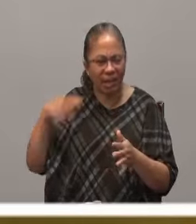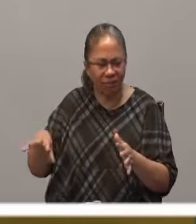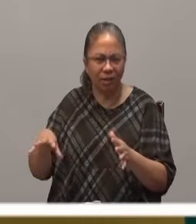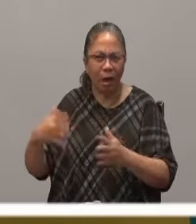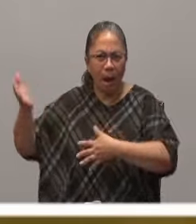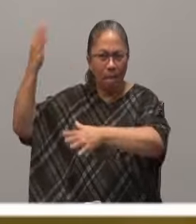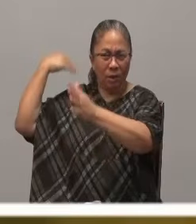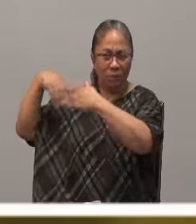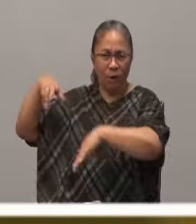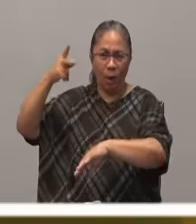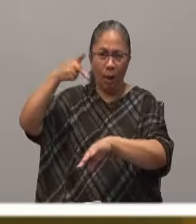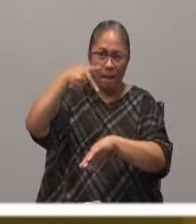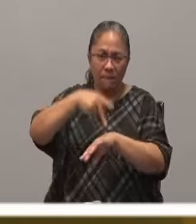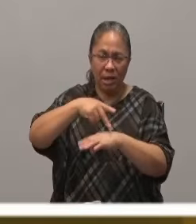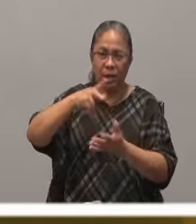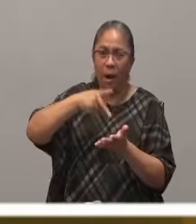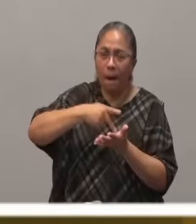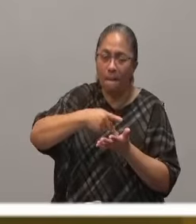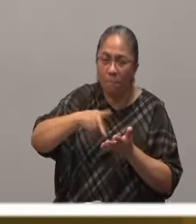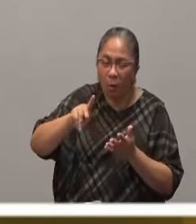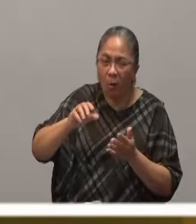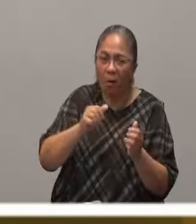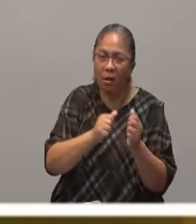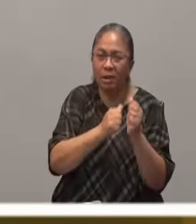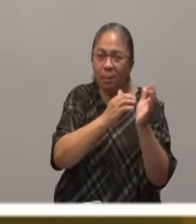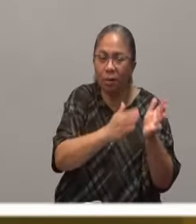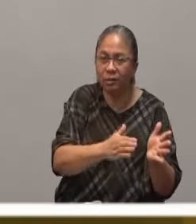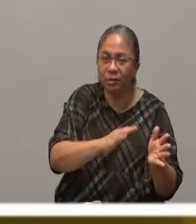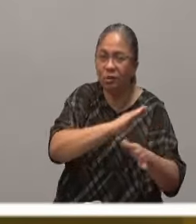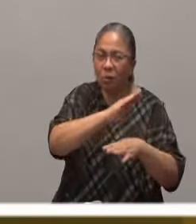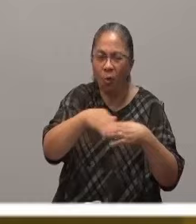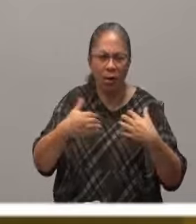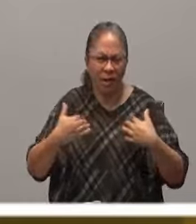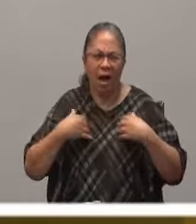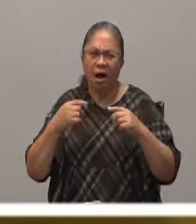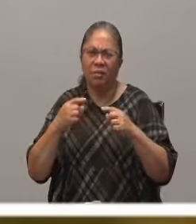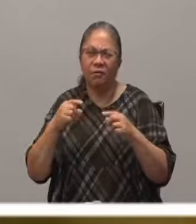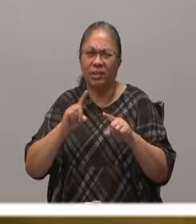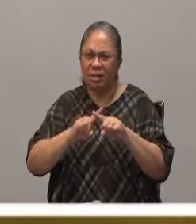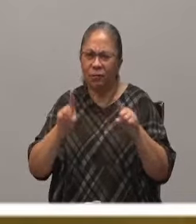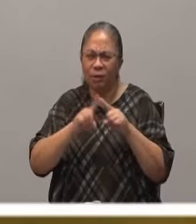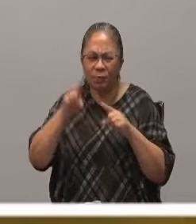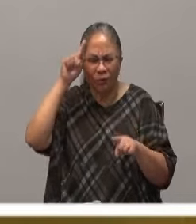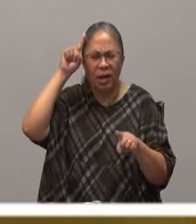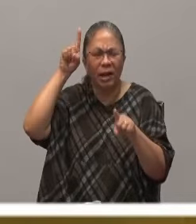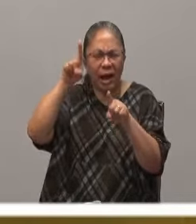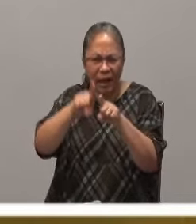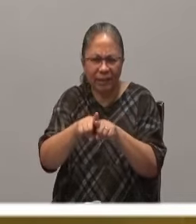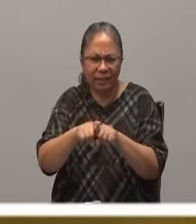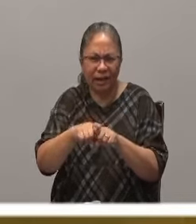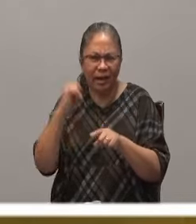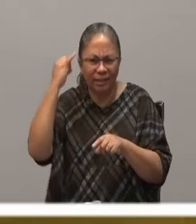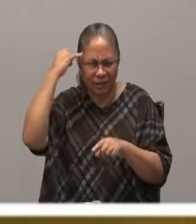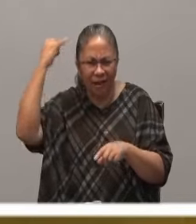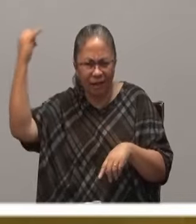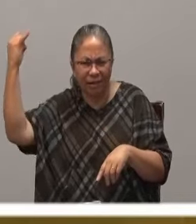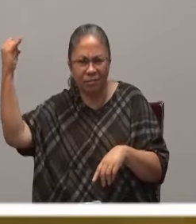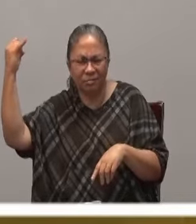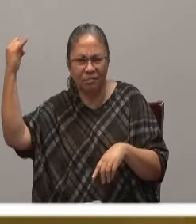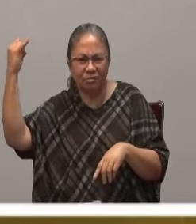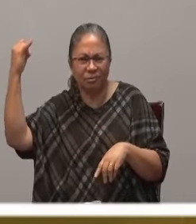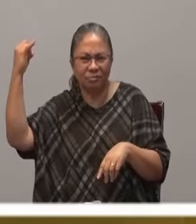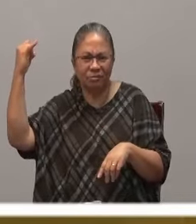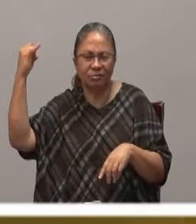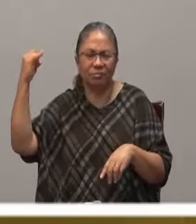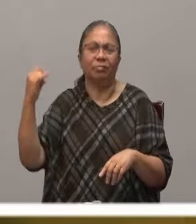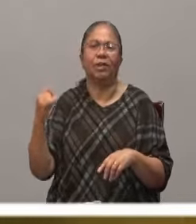Peter and with the apostles themselves. And we've had difference of opinion. That's different